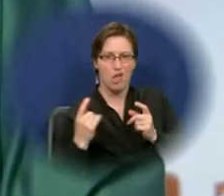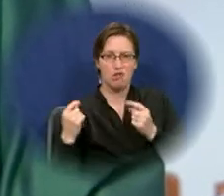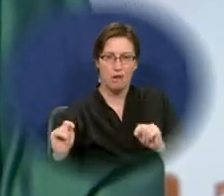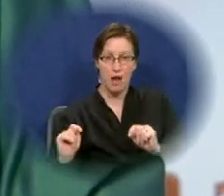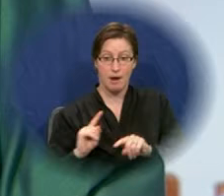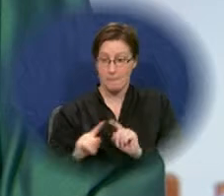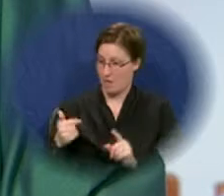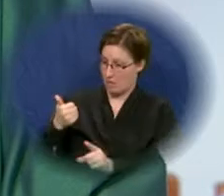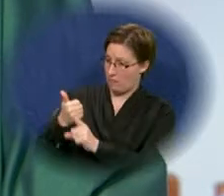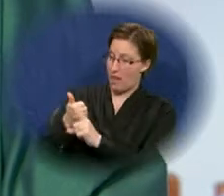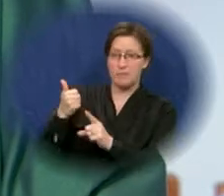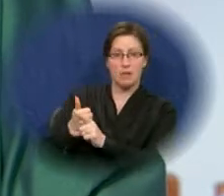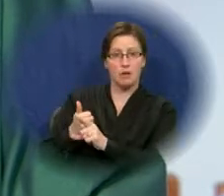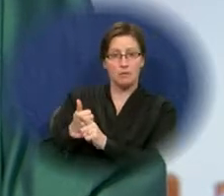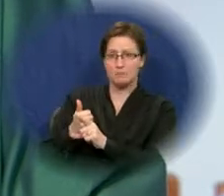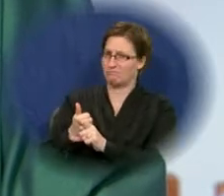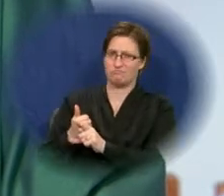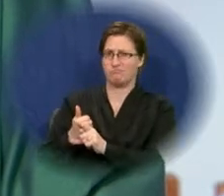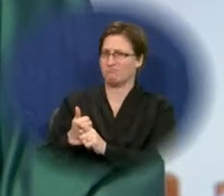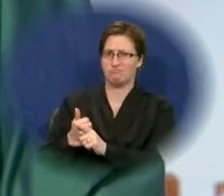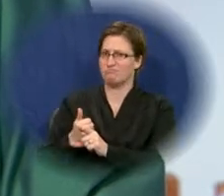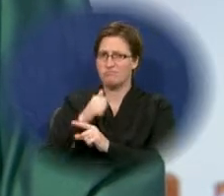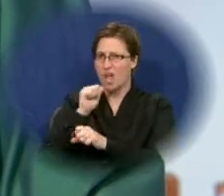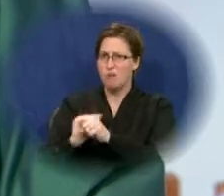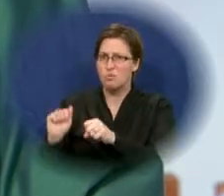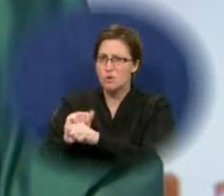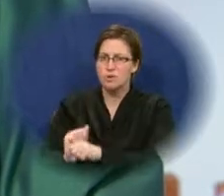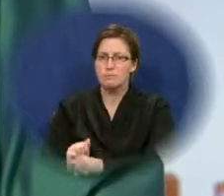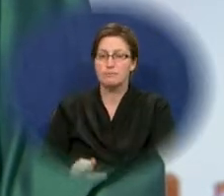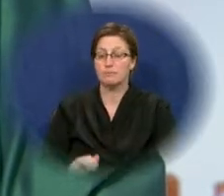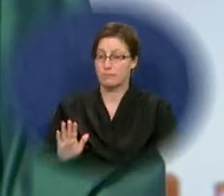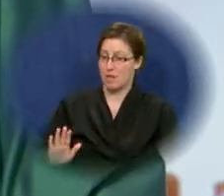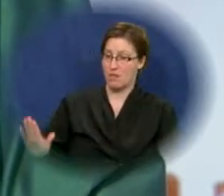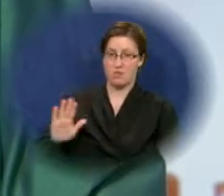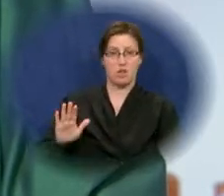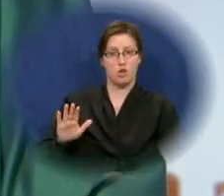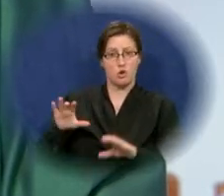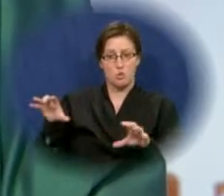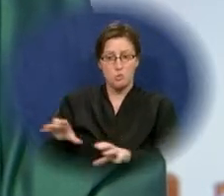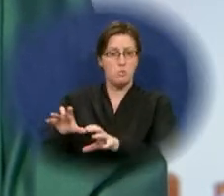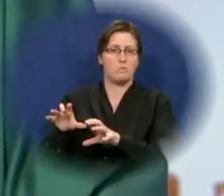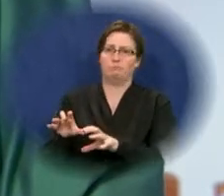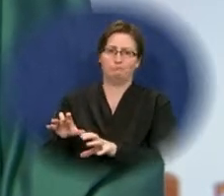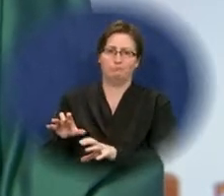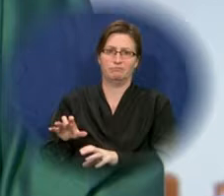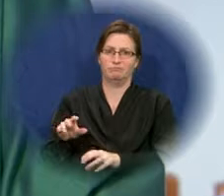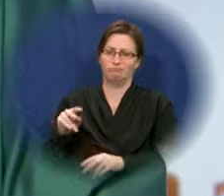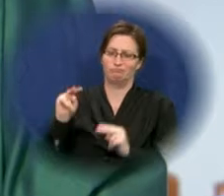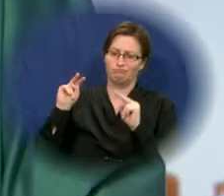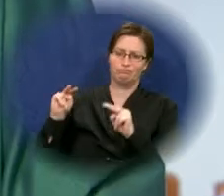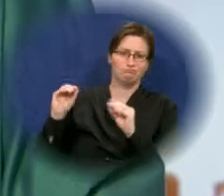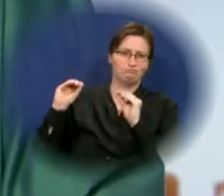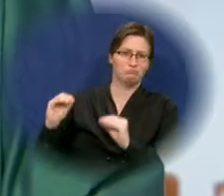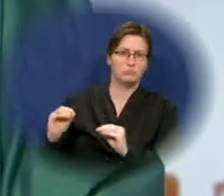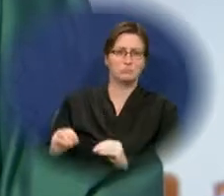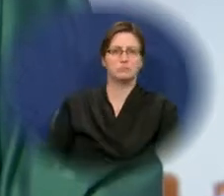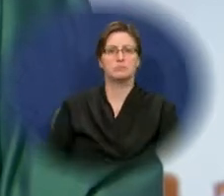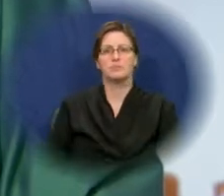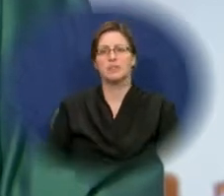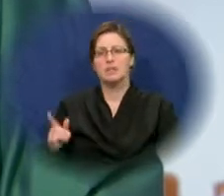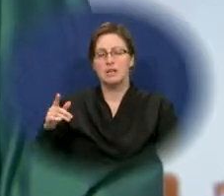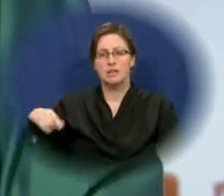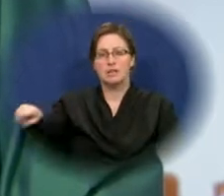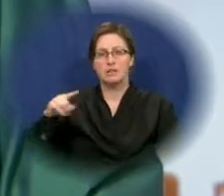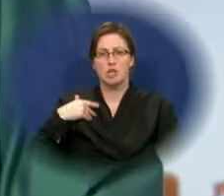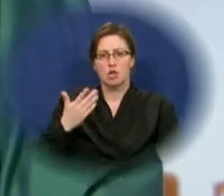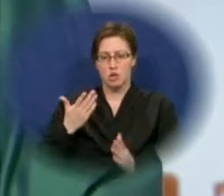not lift a finger to move them. All their works are performed to be seen. They widen their phylacteries and lengthen